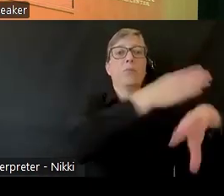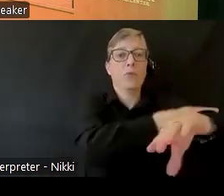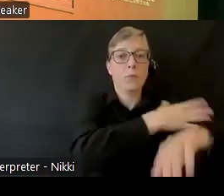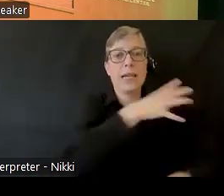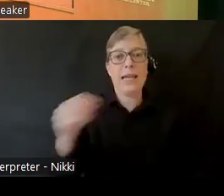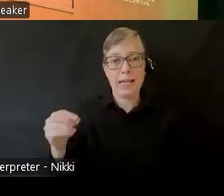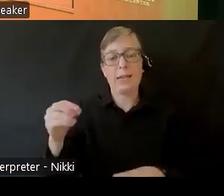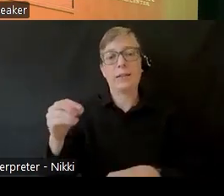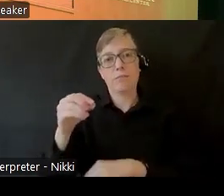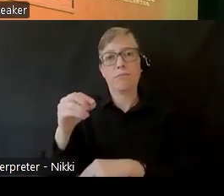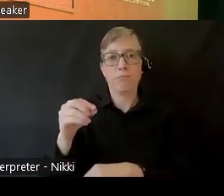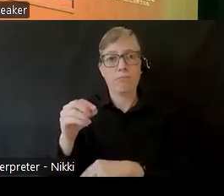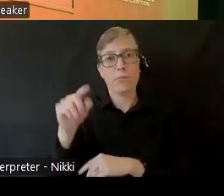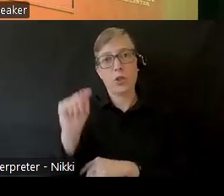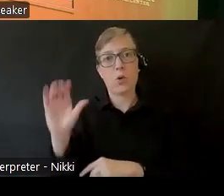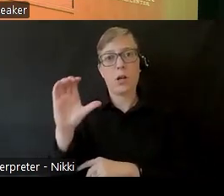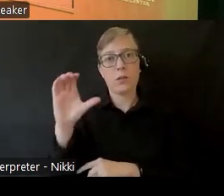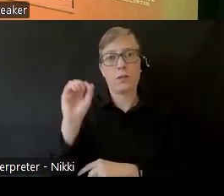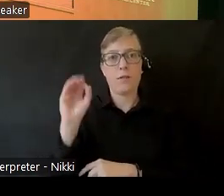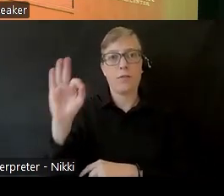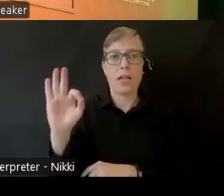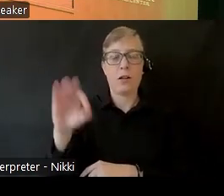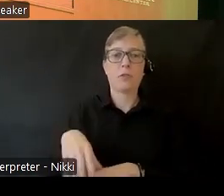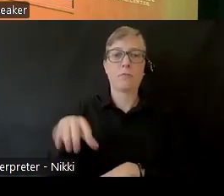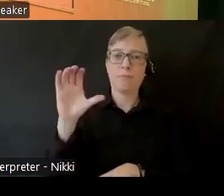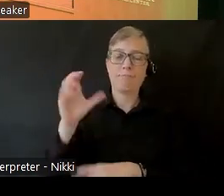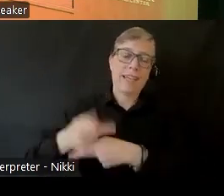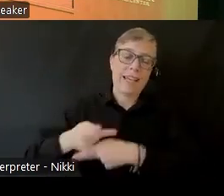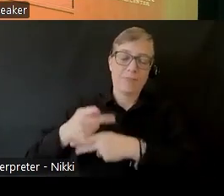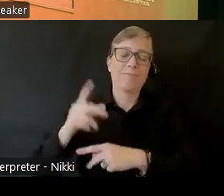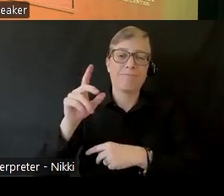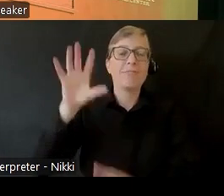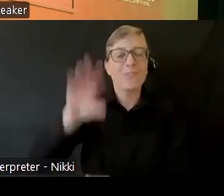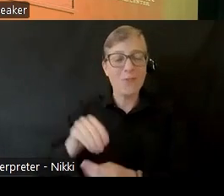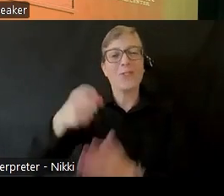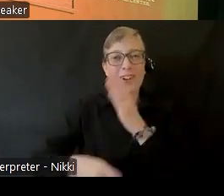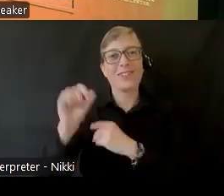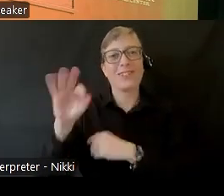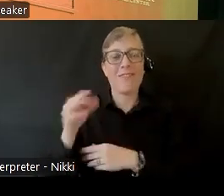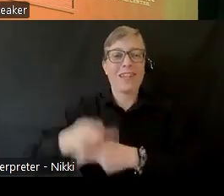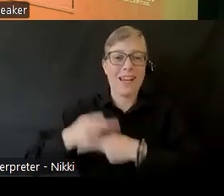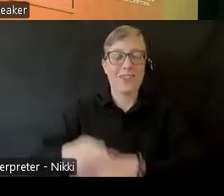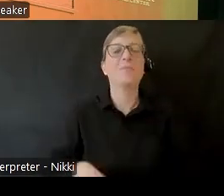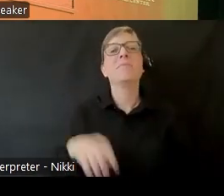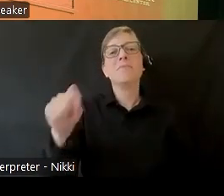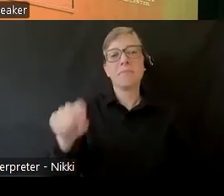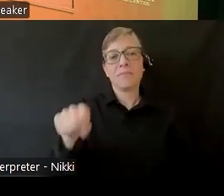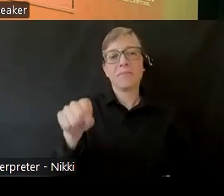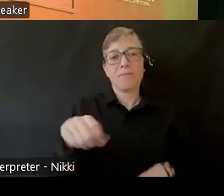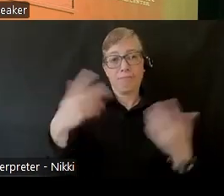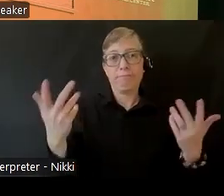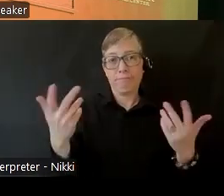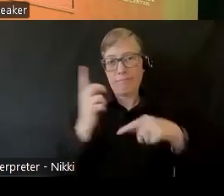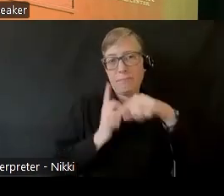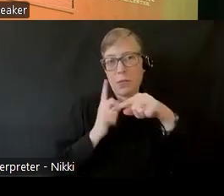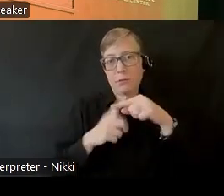encouraging. I'm not fantasizing things here. So there is a positive correlation. And subsequently, I kind of